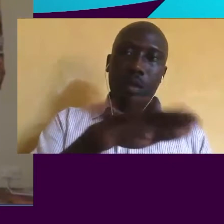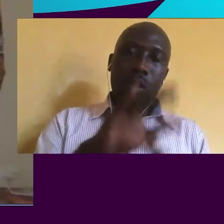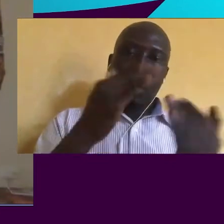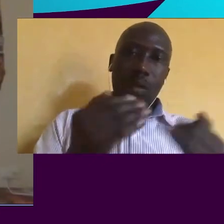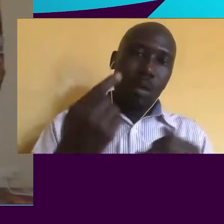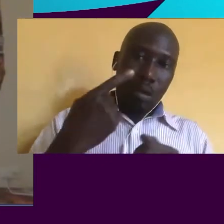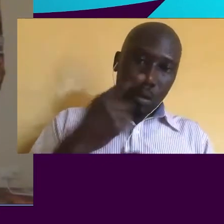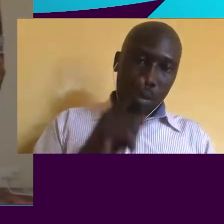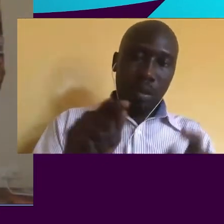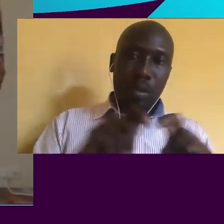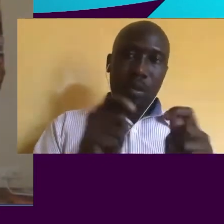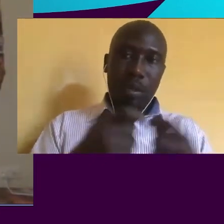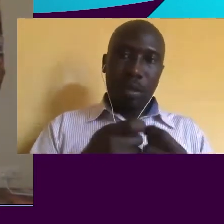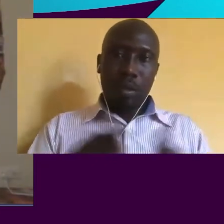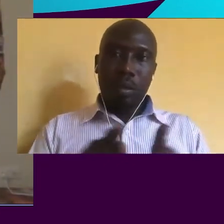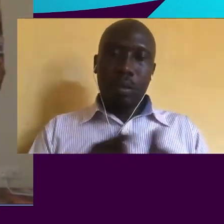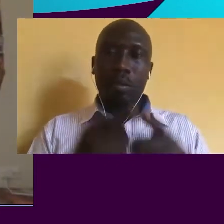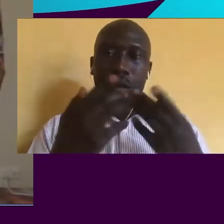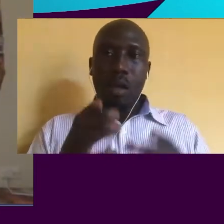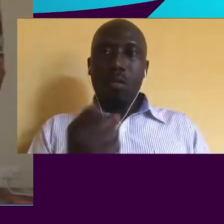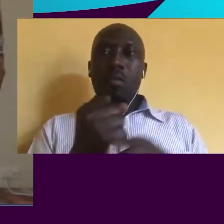all coached by men.